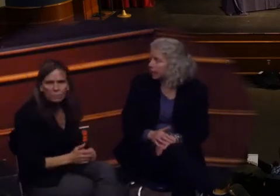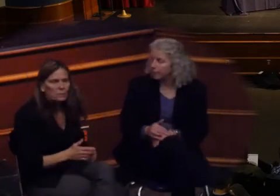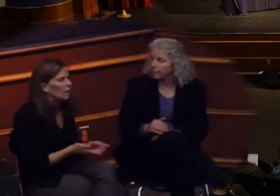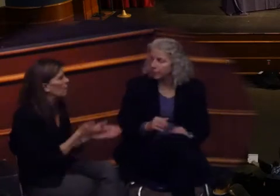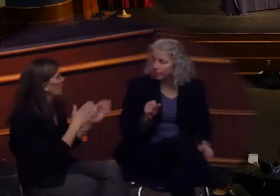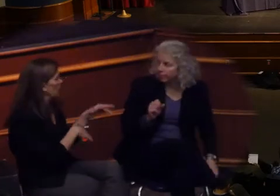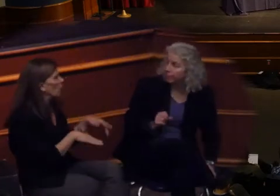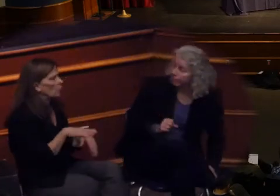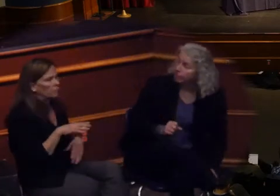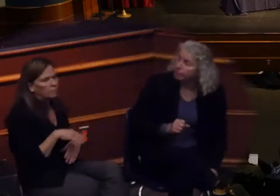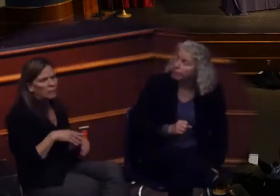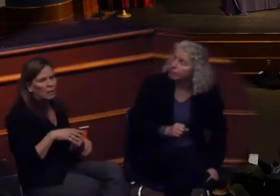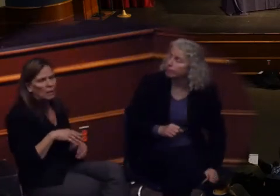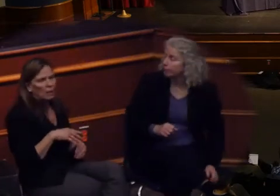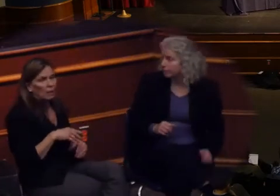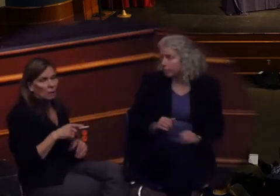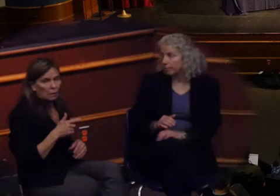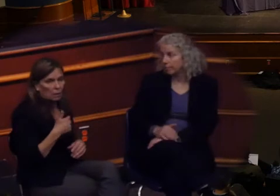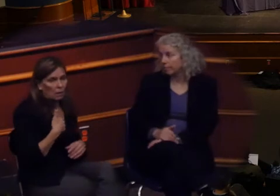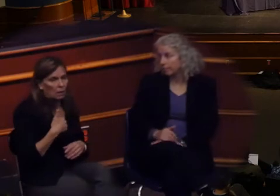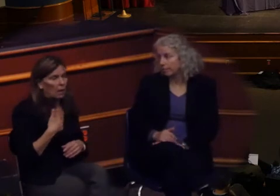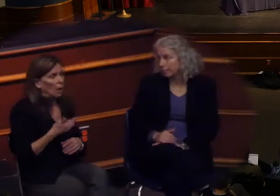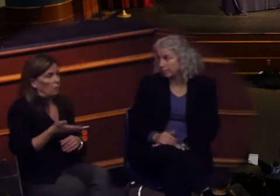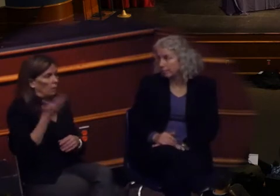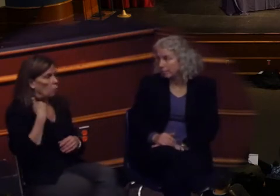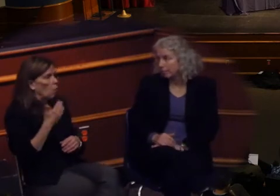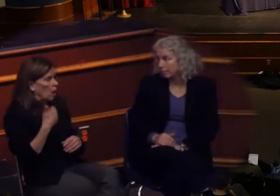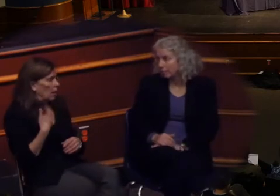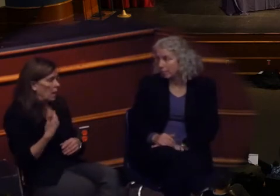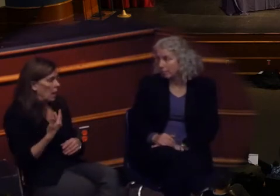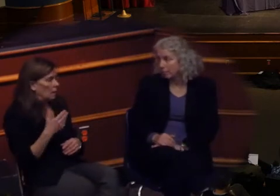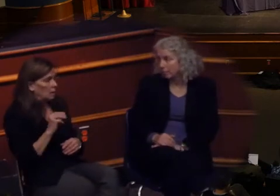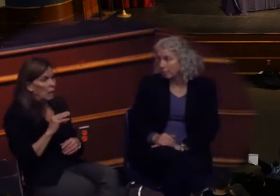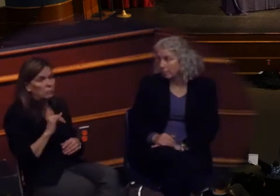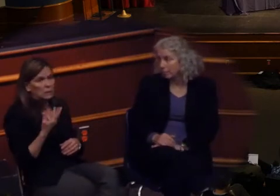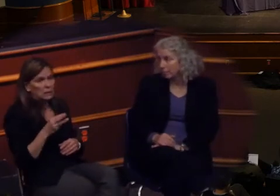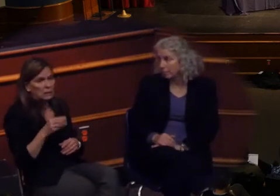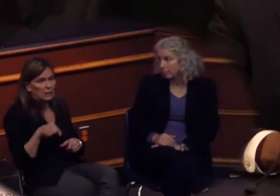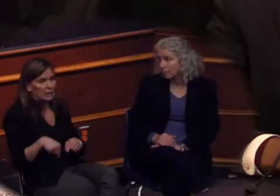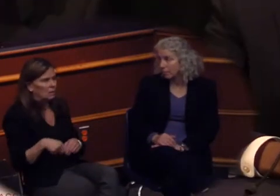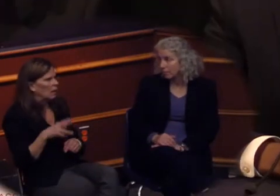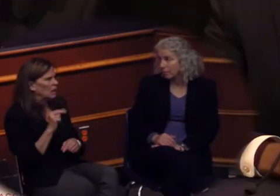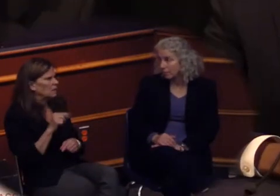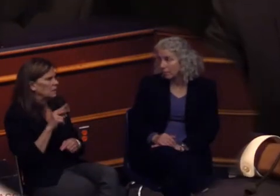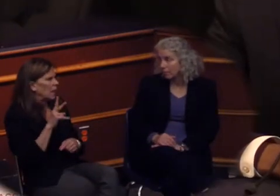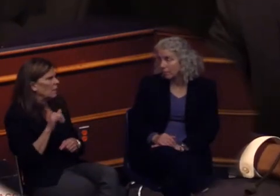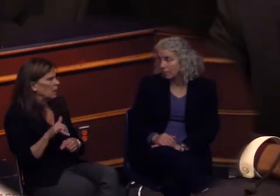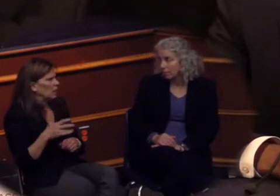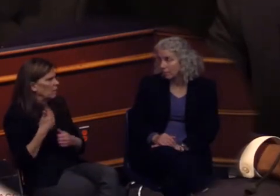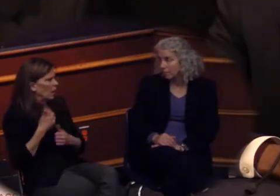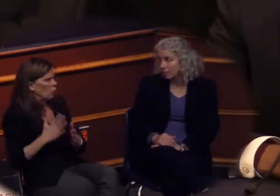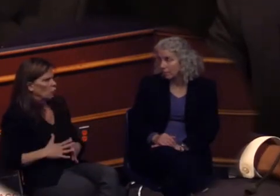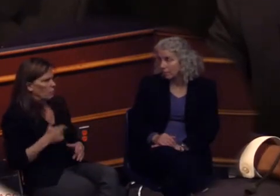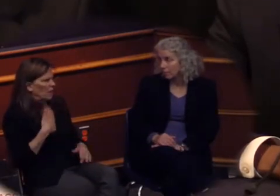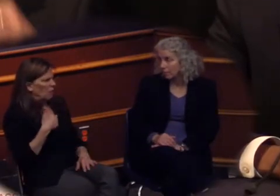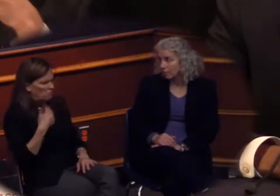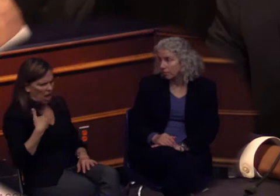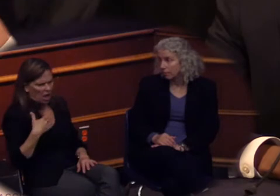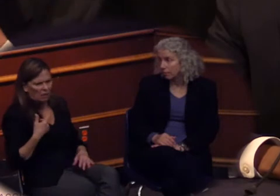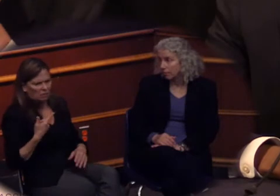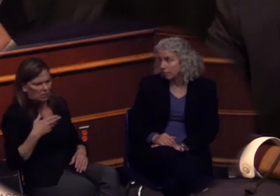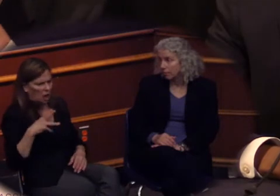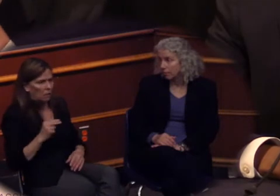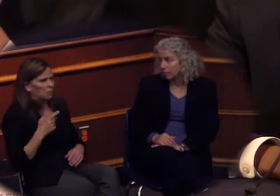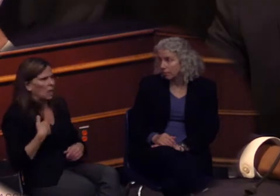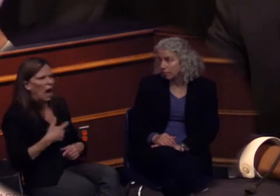As a person who carried around an M16 in Iraq for a year as a Navy veteran, I can tell you, I strongly believe